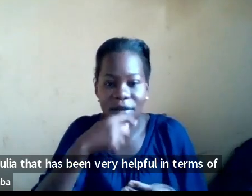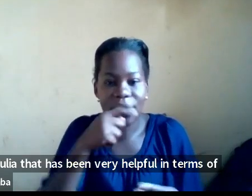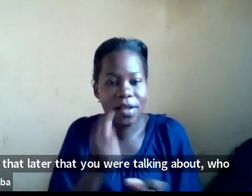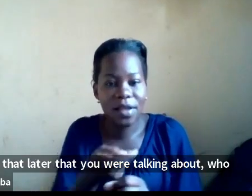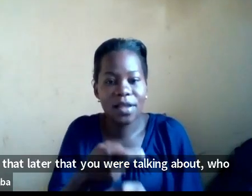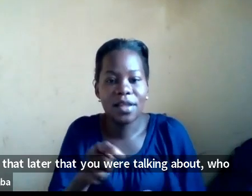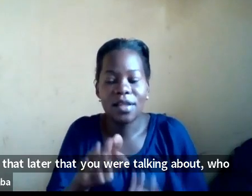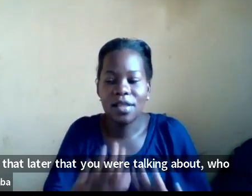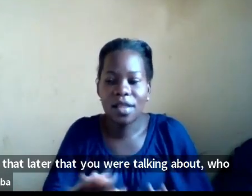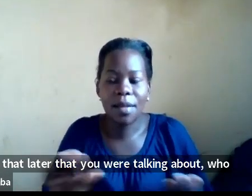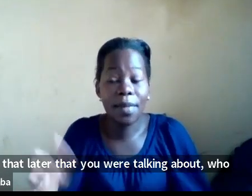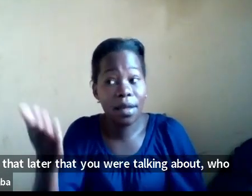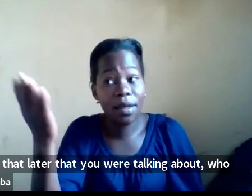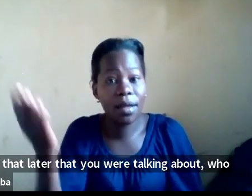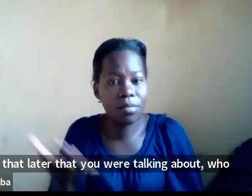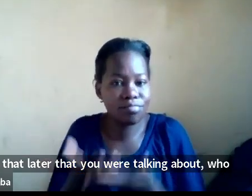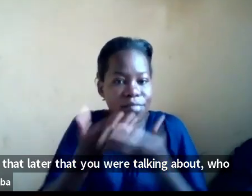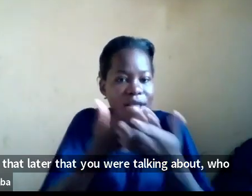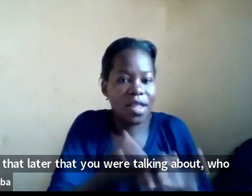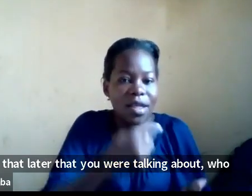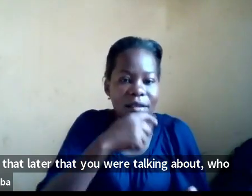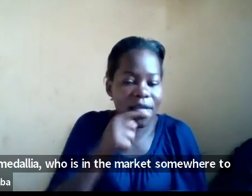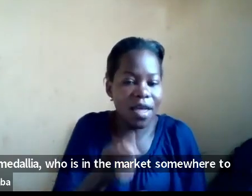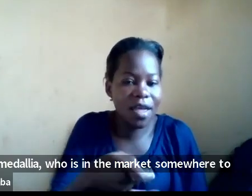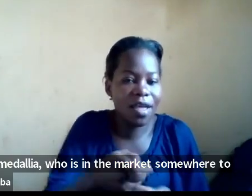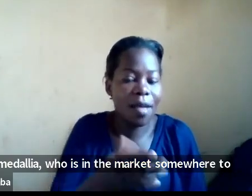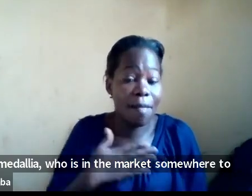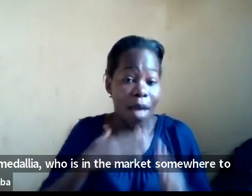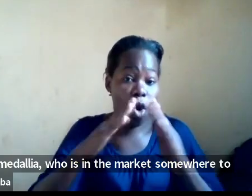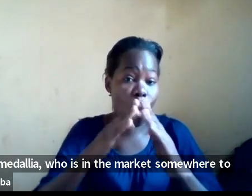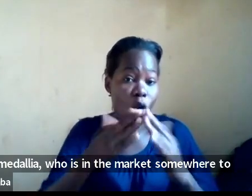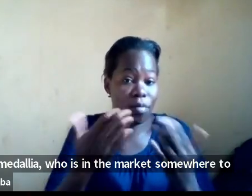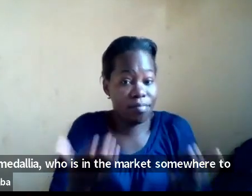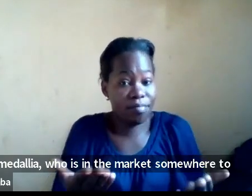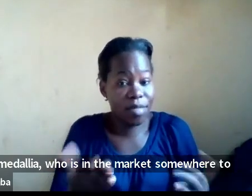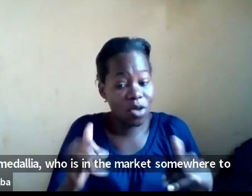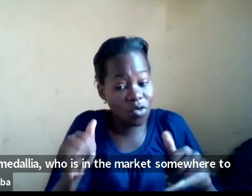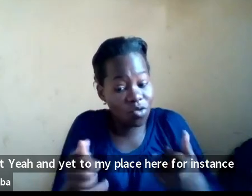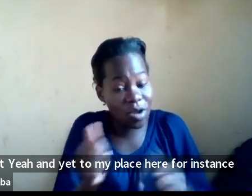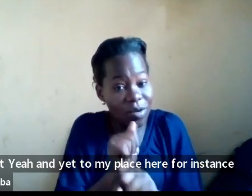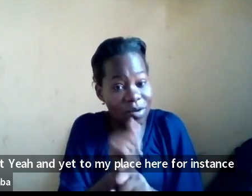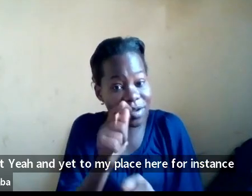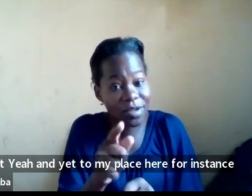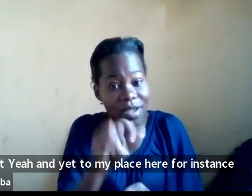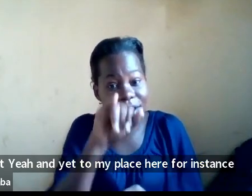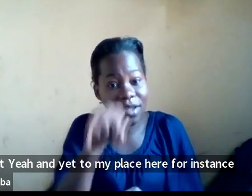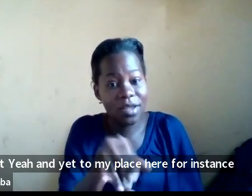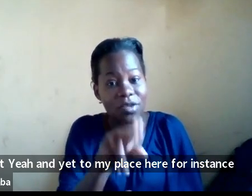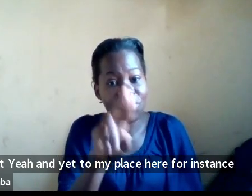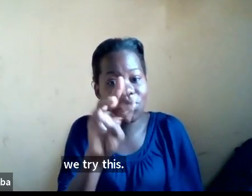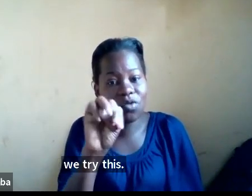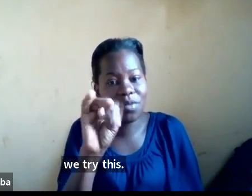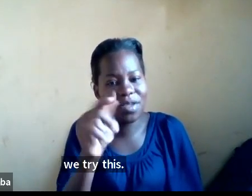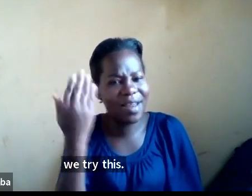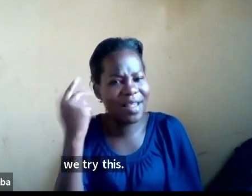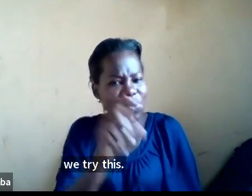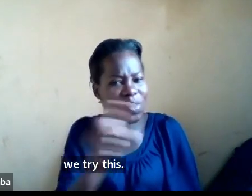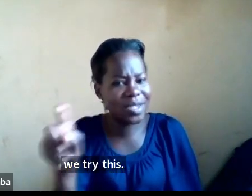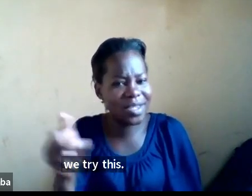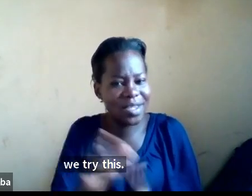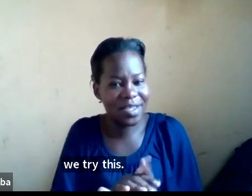somewhere, to bring their nyanya to my place here, for instance. We tried this Jumia thing, actually. Was it last week? My wife